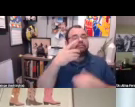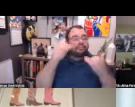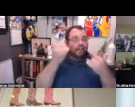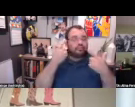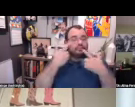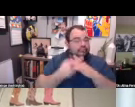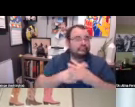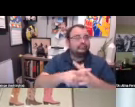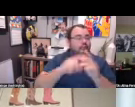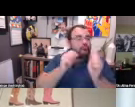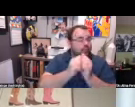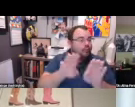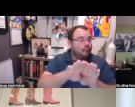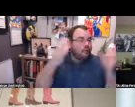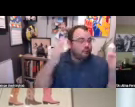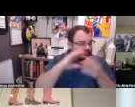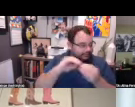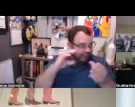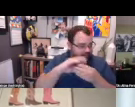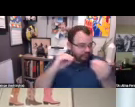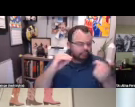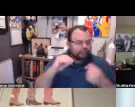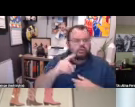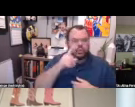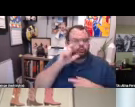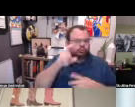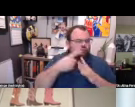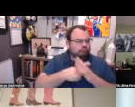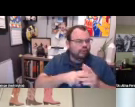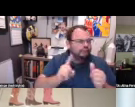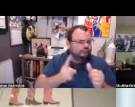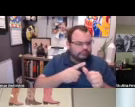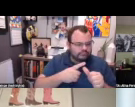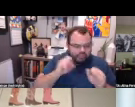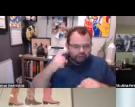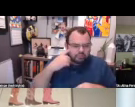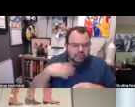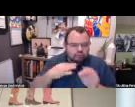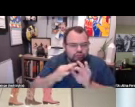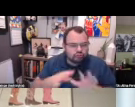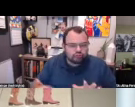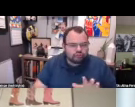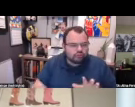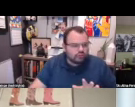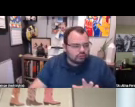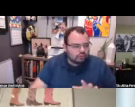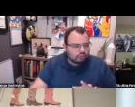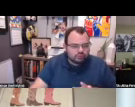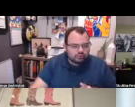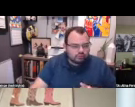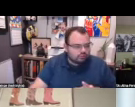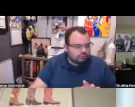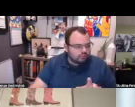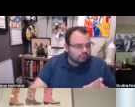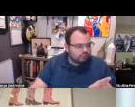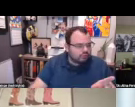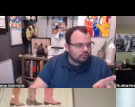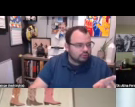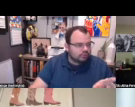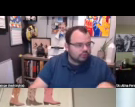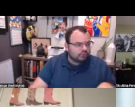Okay. So let's go ahead and open up with a first comment. Who would like to start?